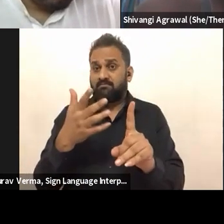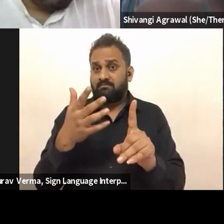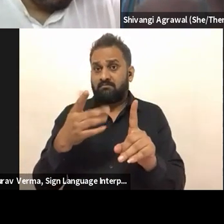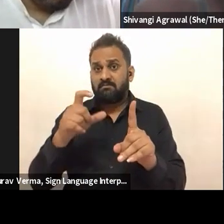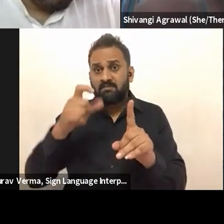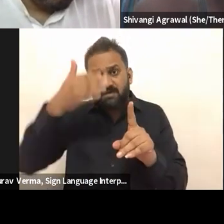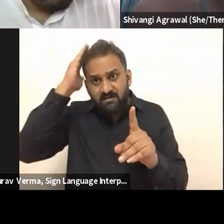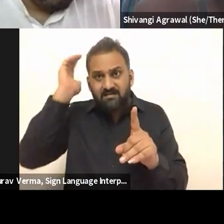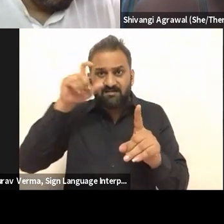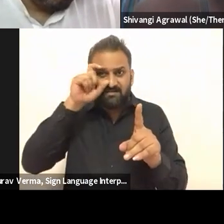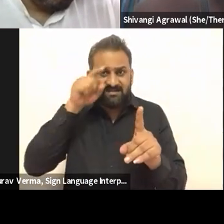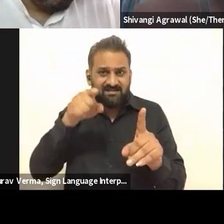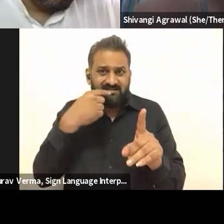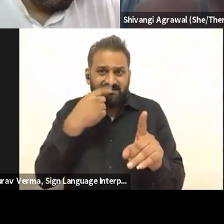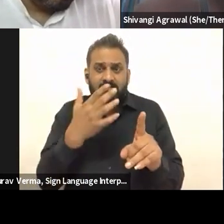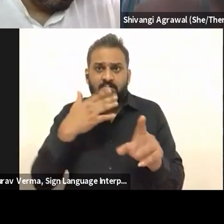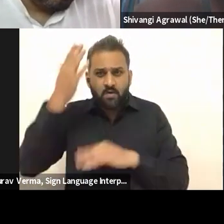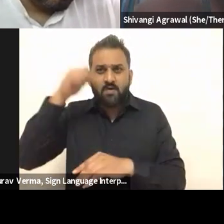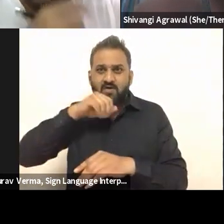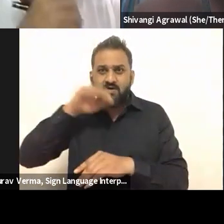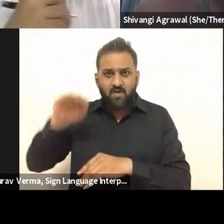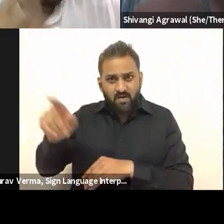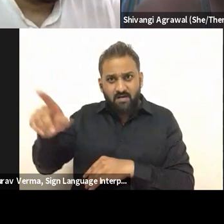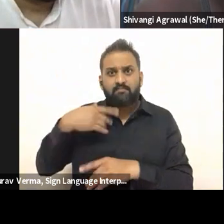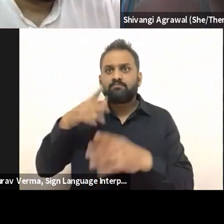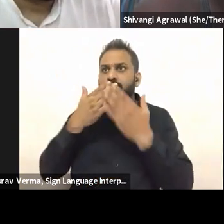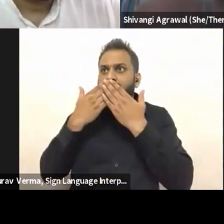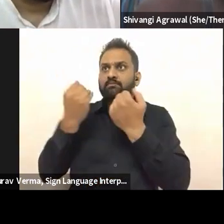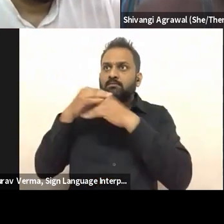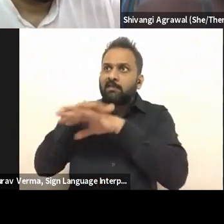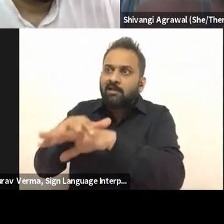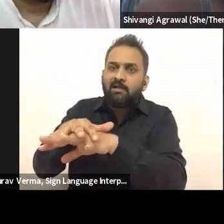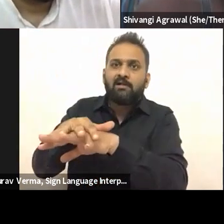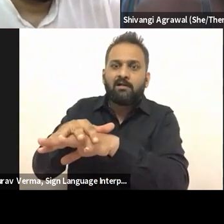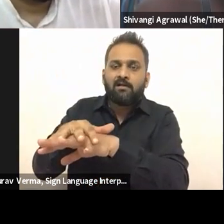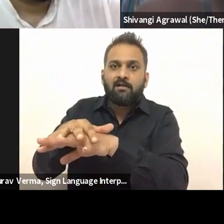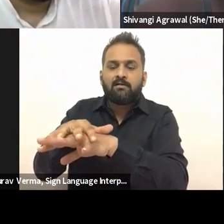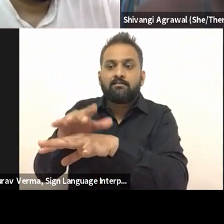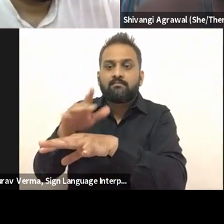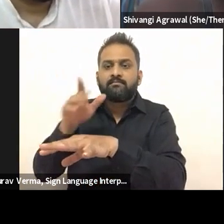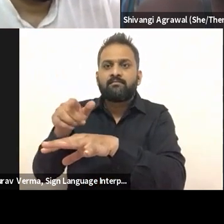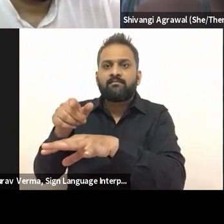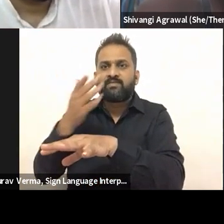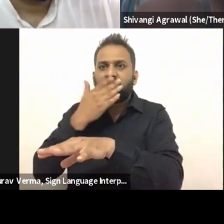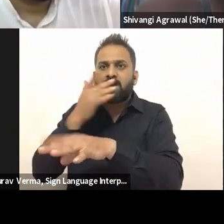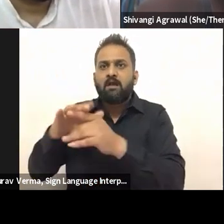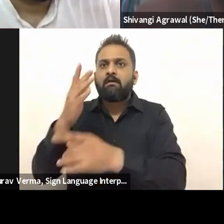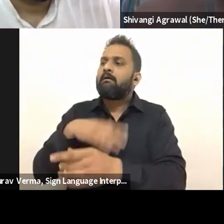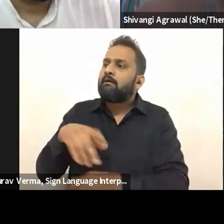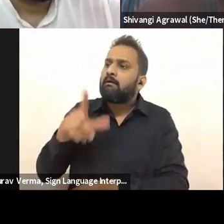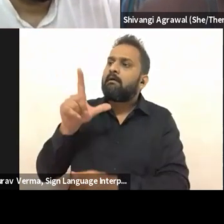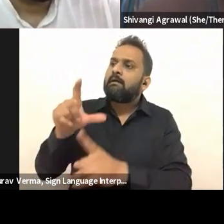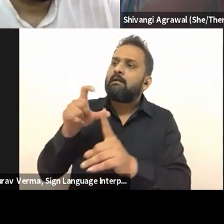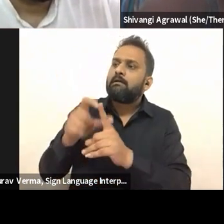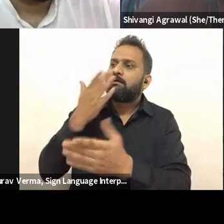that when they were younger, they were institutionalized in a way for their learning disability. They were,